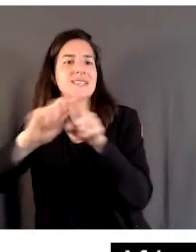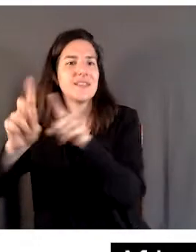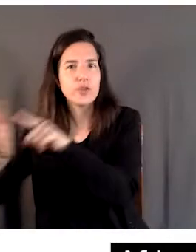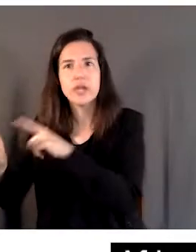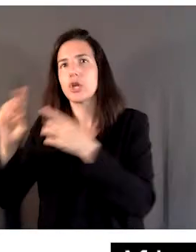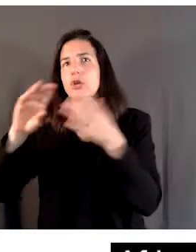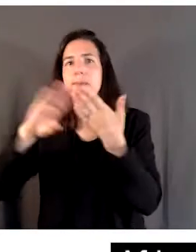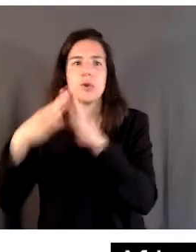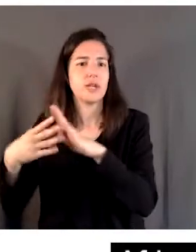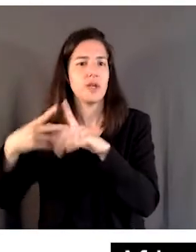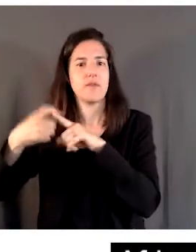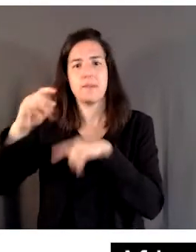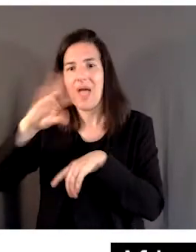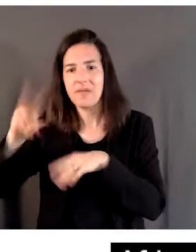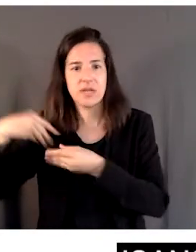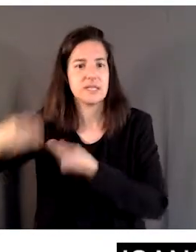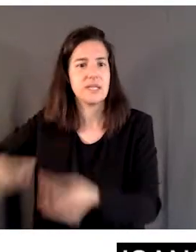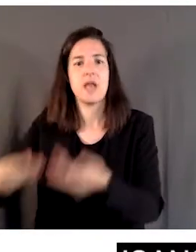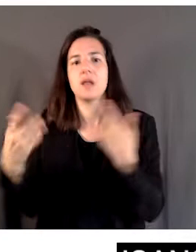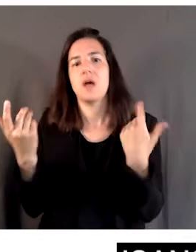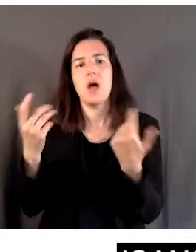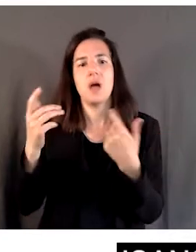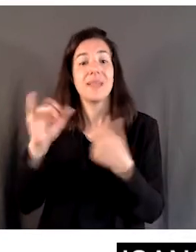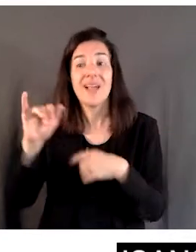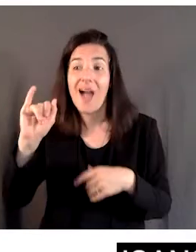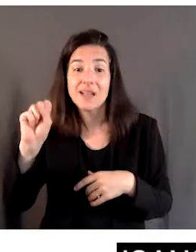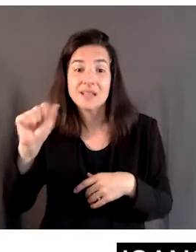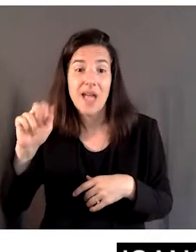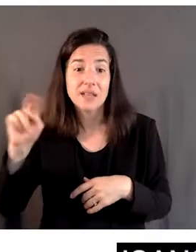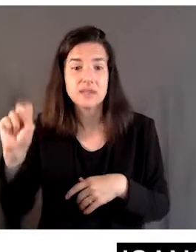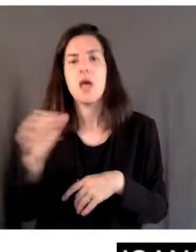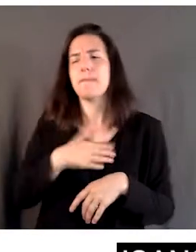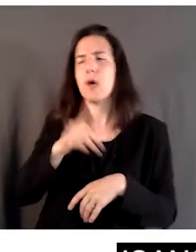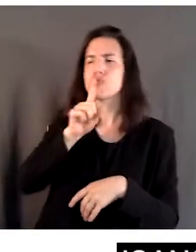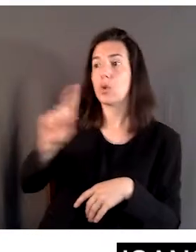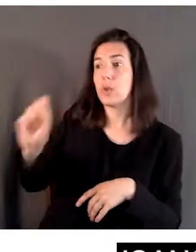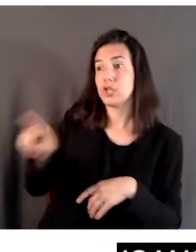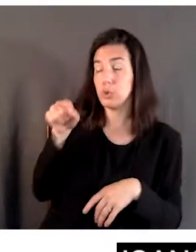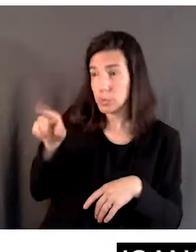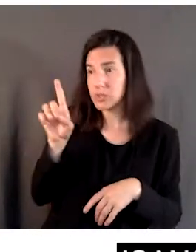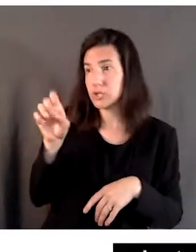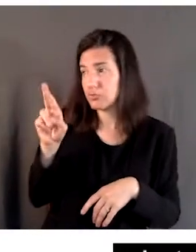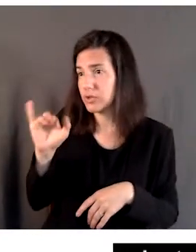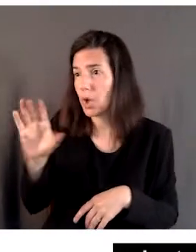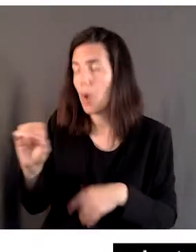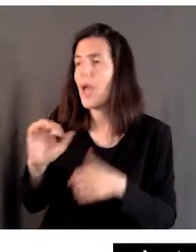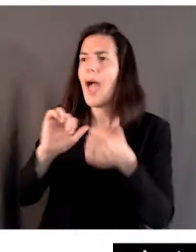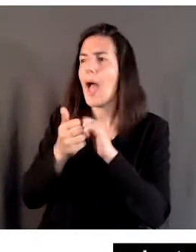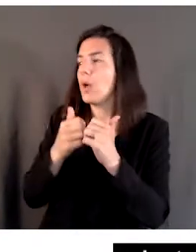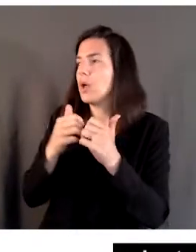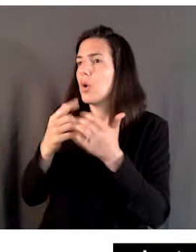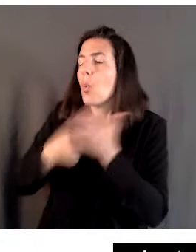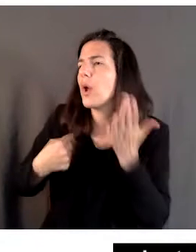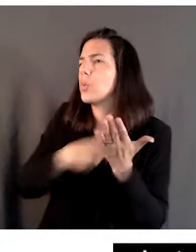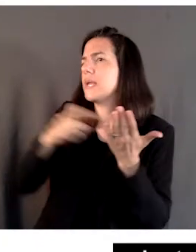of African descent, new immigrants, newcomers like ISANS. My real question to you, DeRico, is what do we need to learn